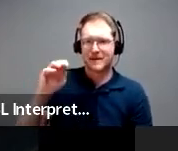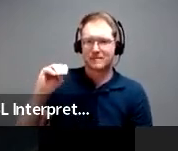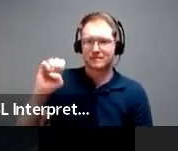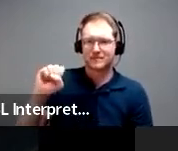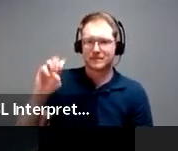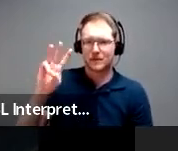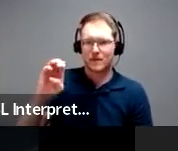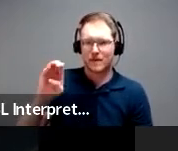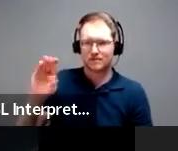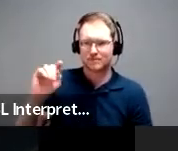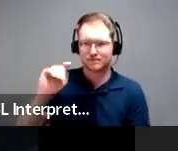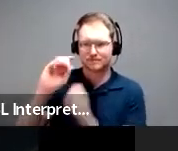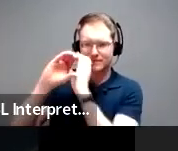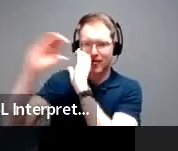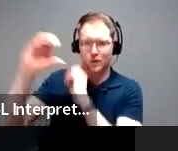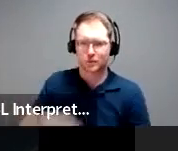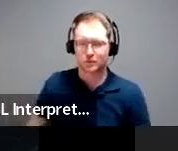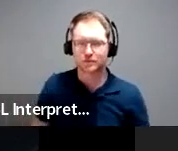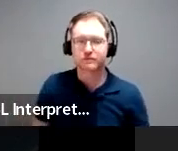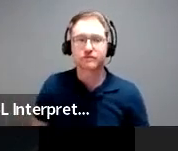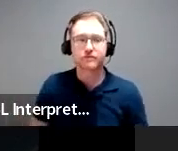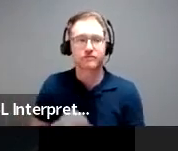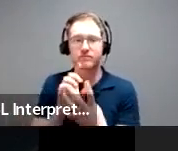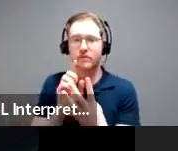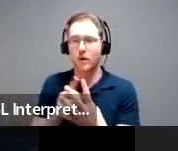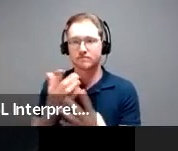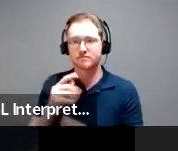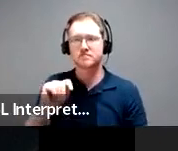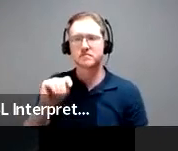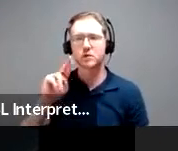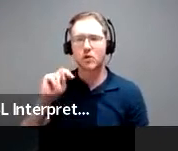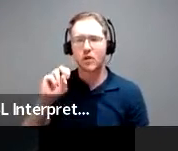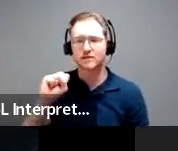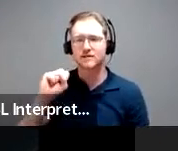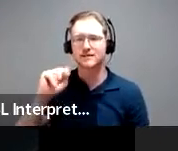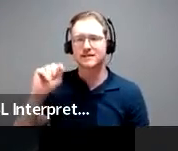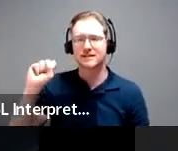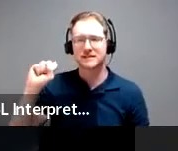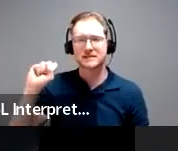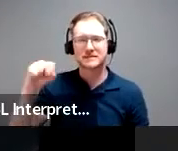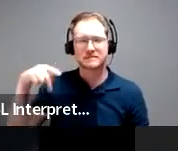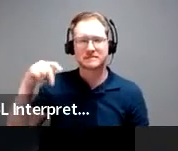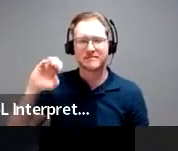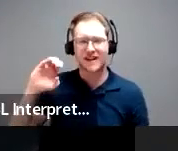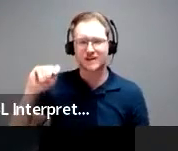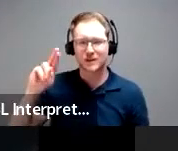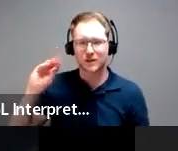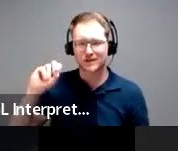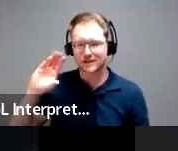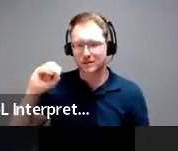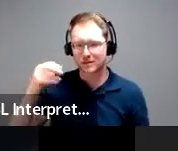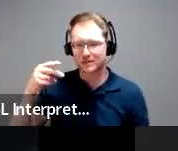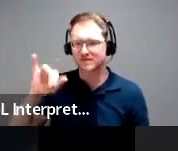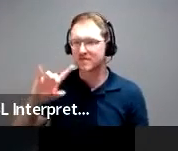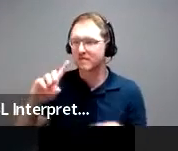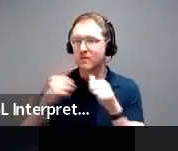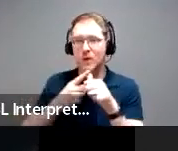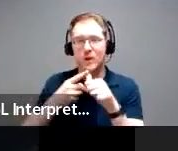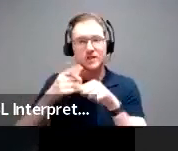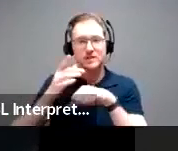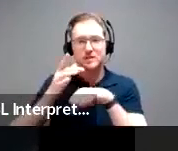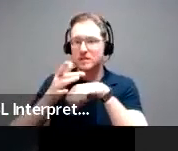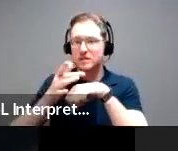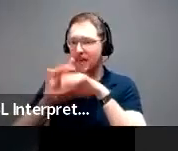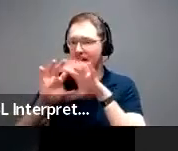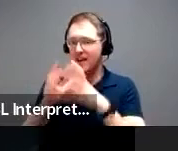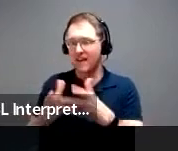Telescope. And one of them is transit spectroscopy. The first planet around a normal star like the sun was discovered